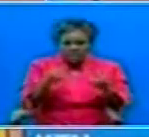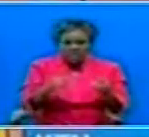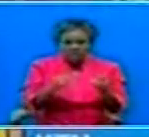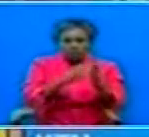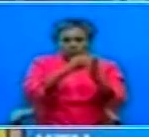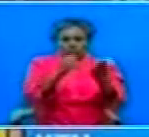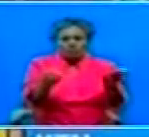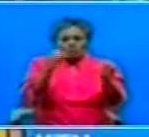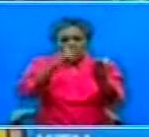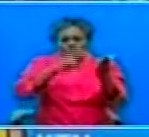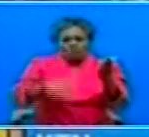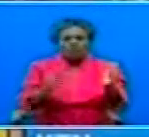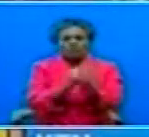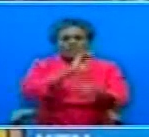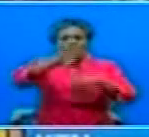down with him.